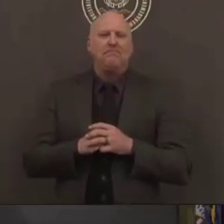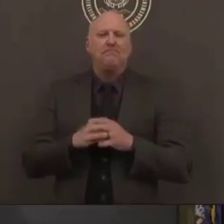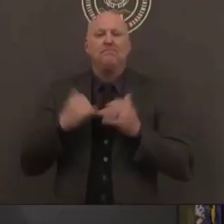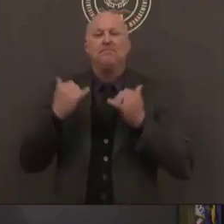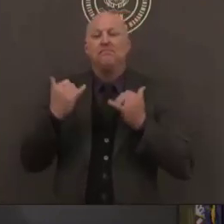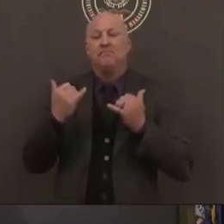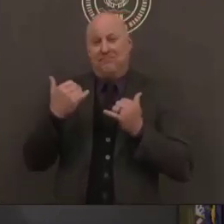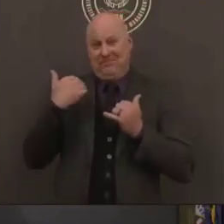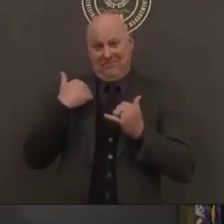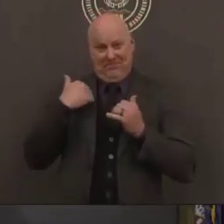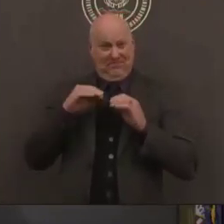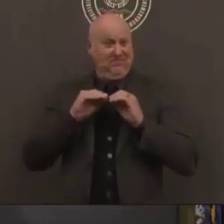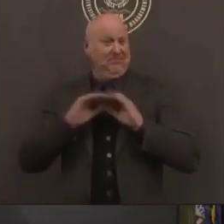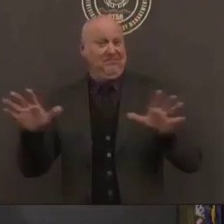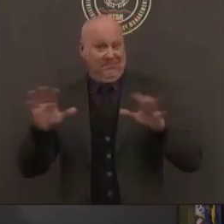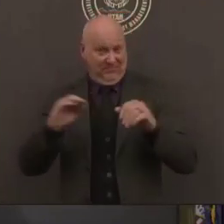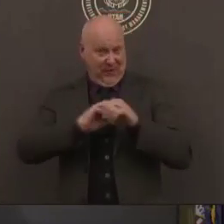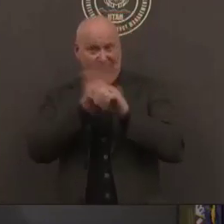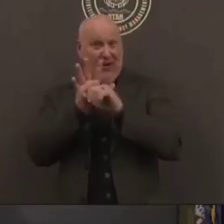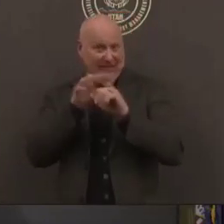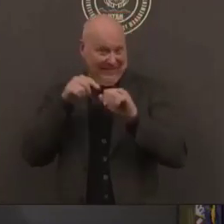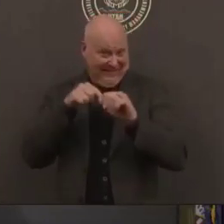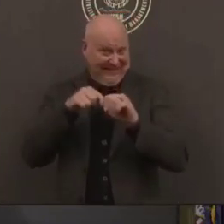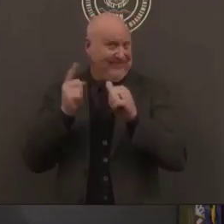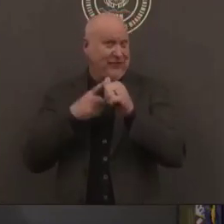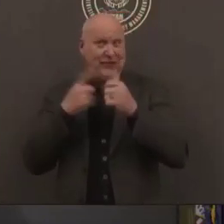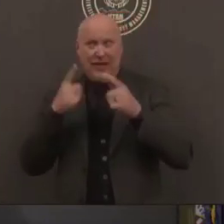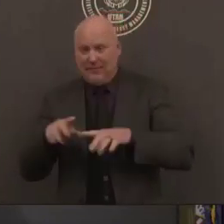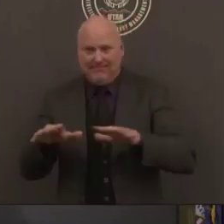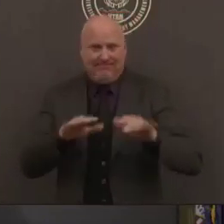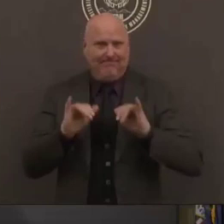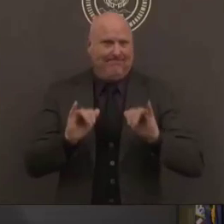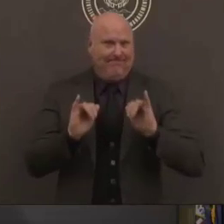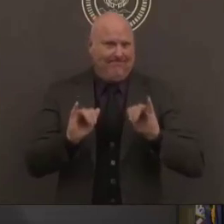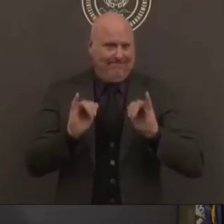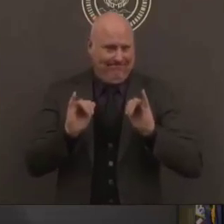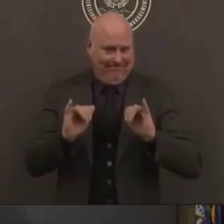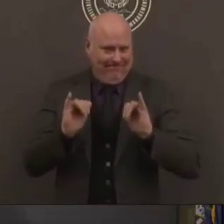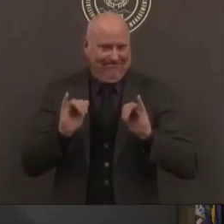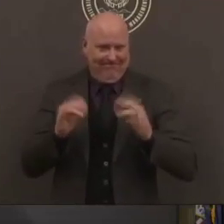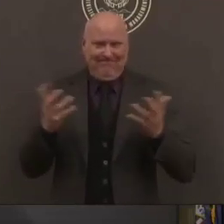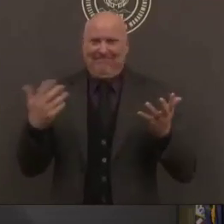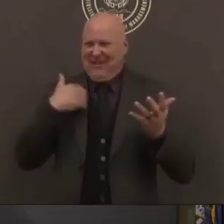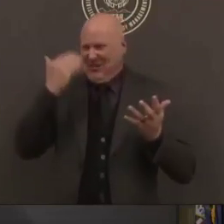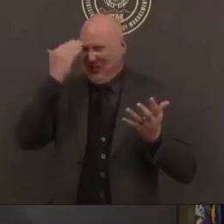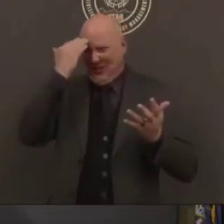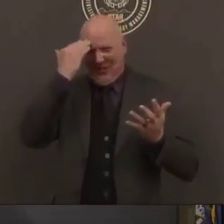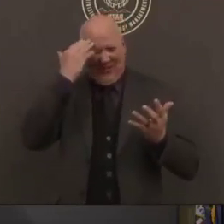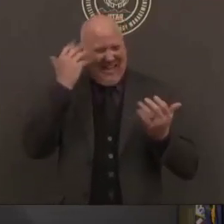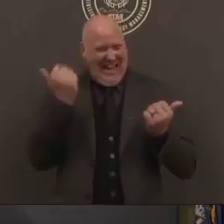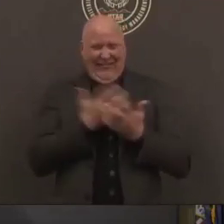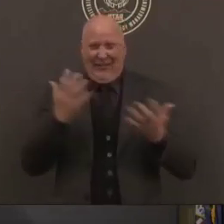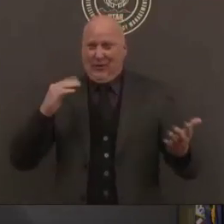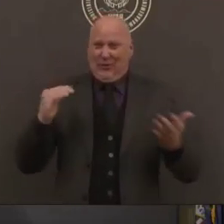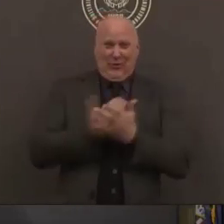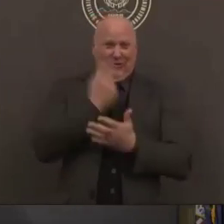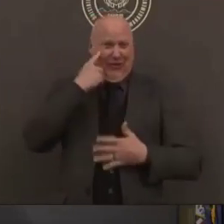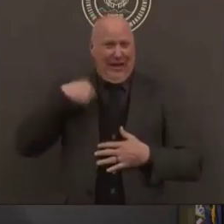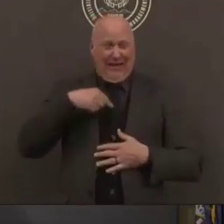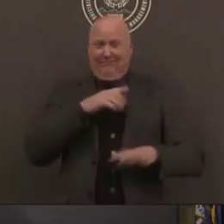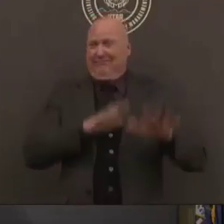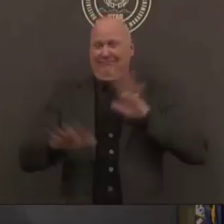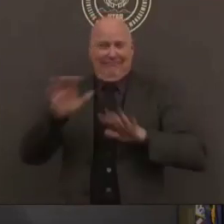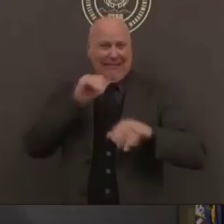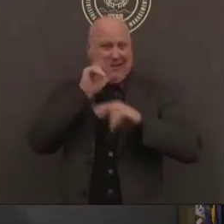coronavirus started in our state, we realized that we were living with a new situation, with a new virus that was going to require